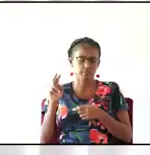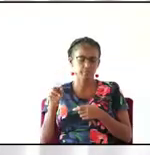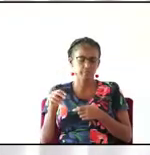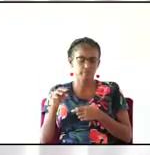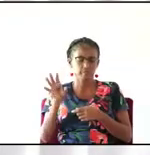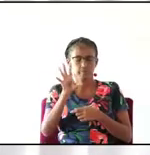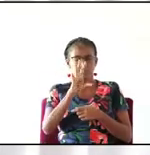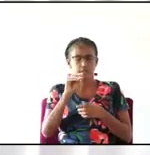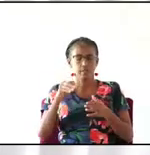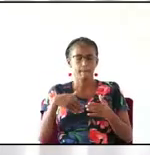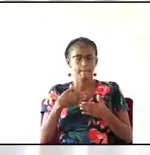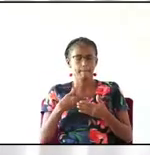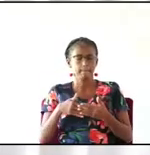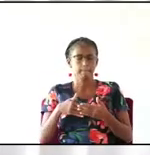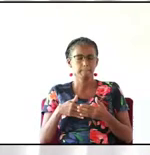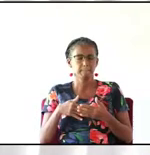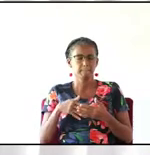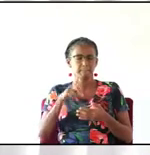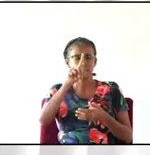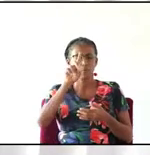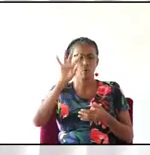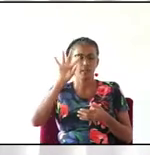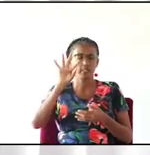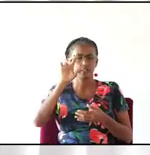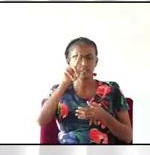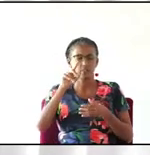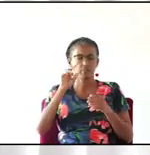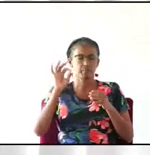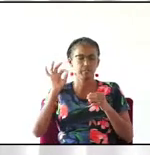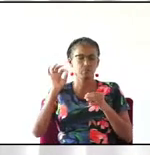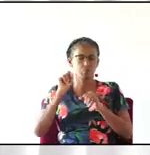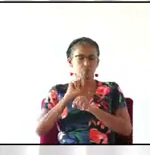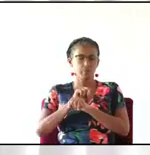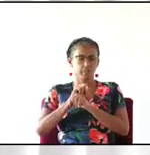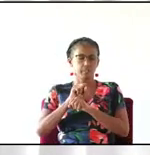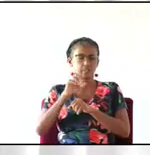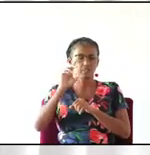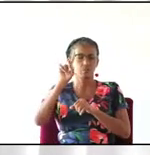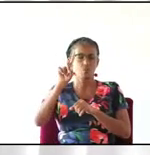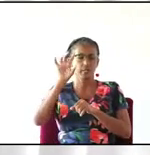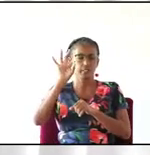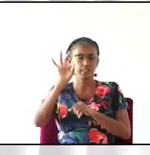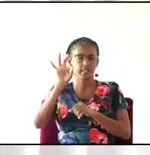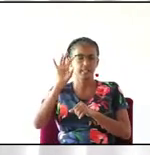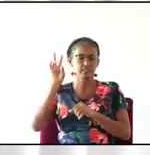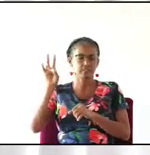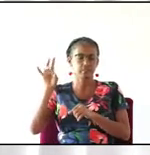May 1976. Wow, that's a long time serving the Lord. He's a current pastor of Hopewell,